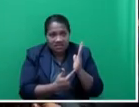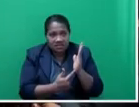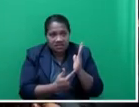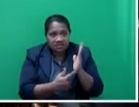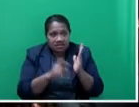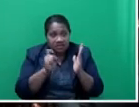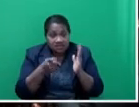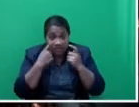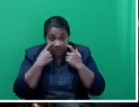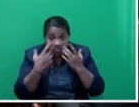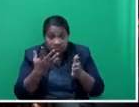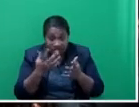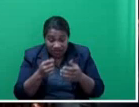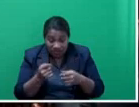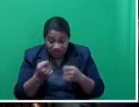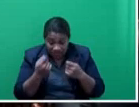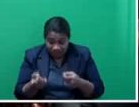late, you'll go late.